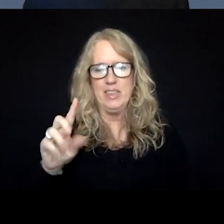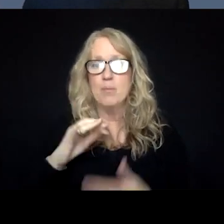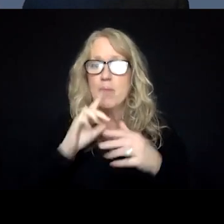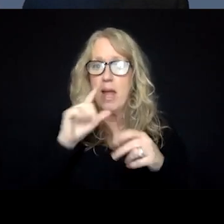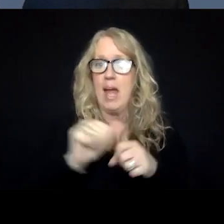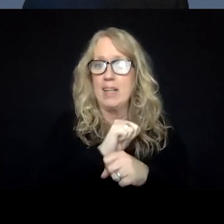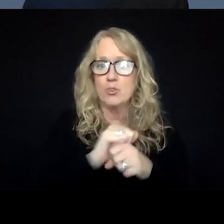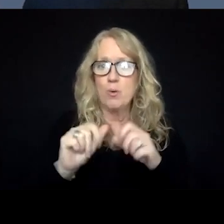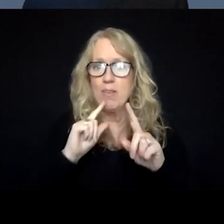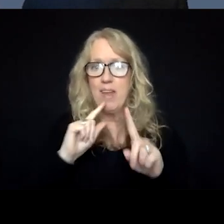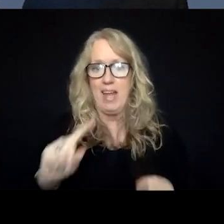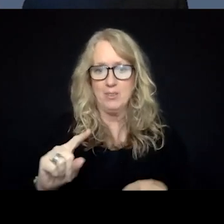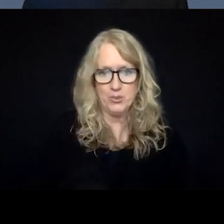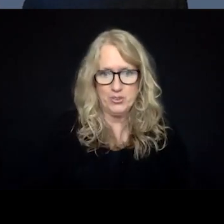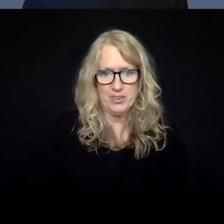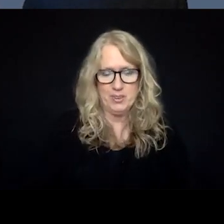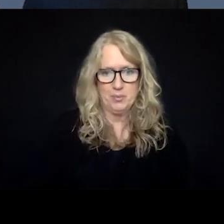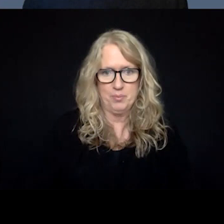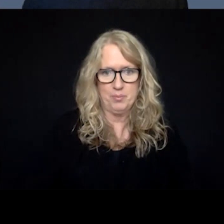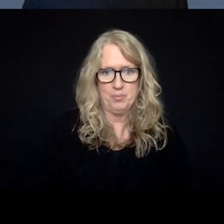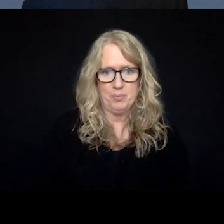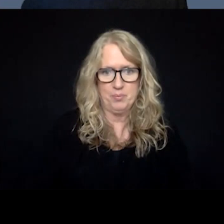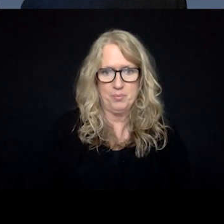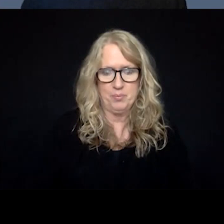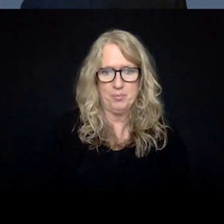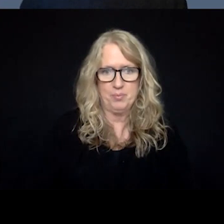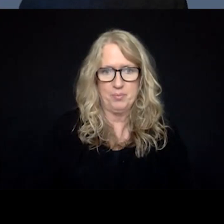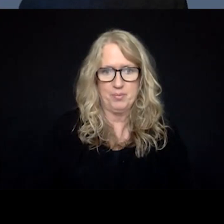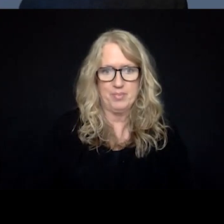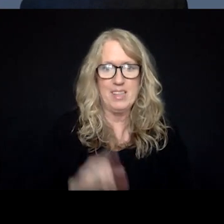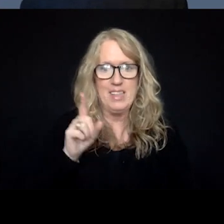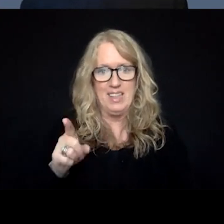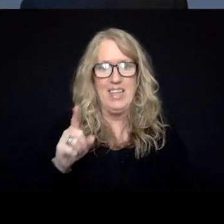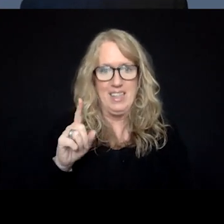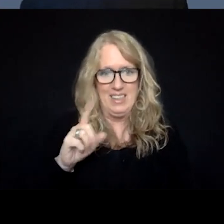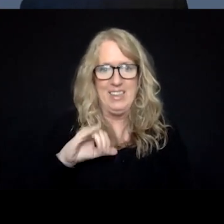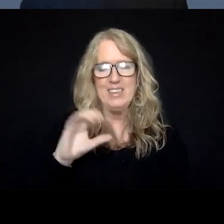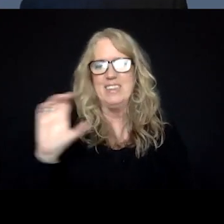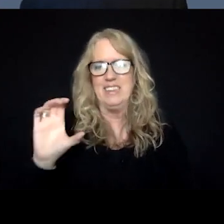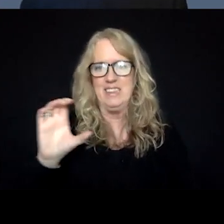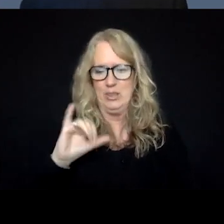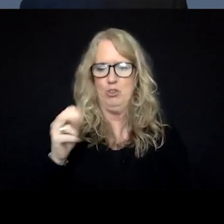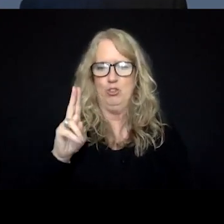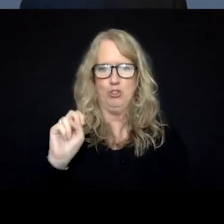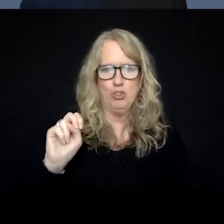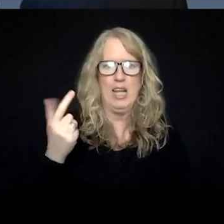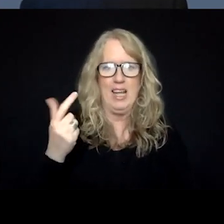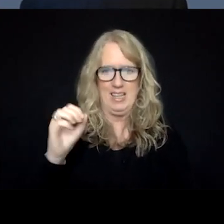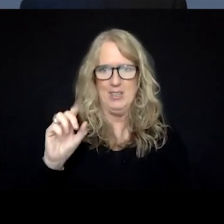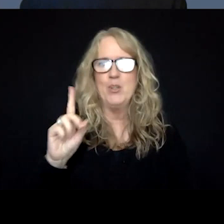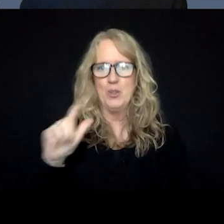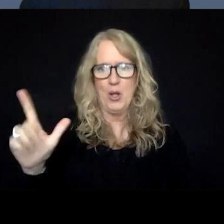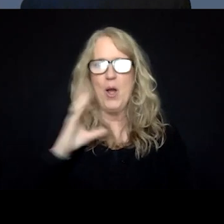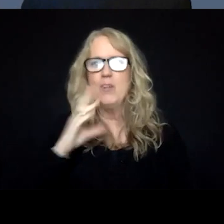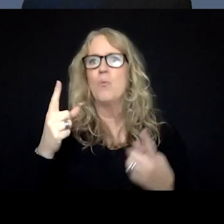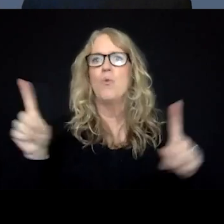we could transition, is, believe it or not, it's Jane Goodall, who is a world-renowned primatologist,